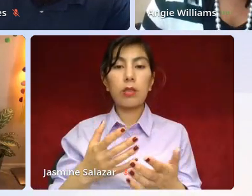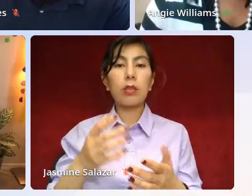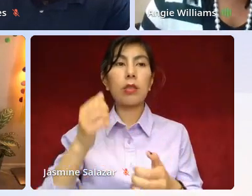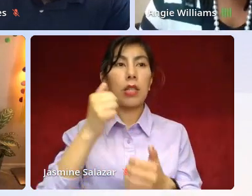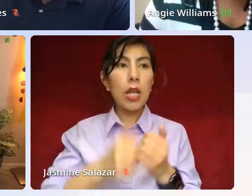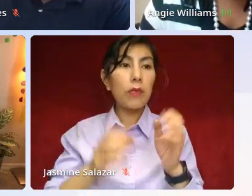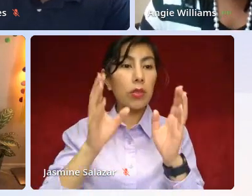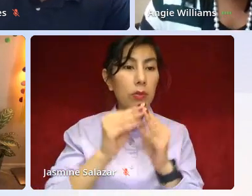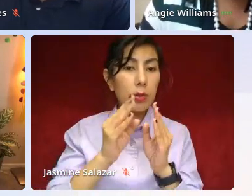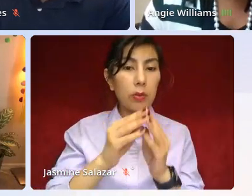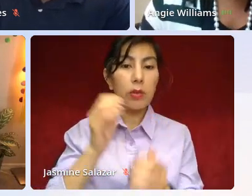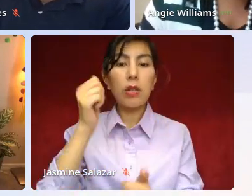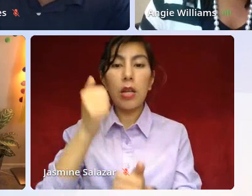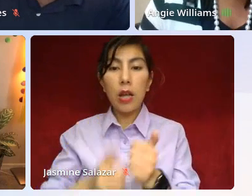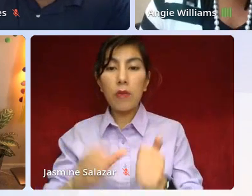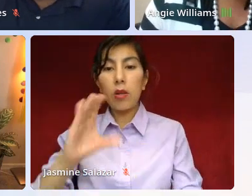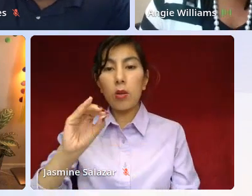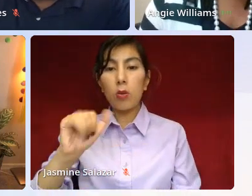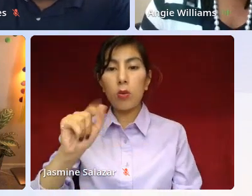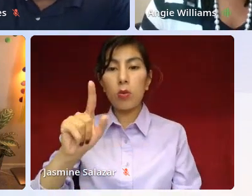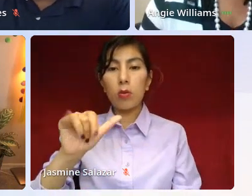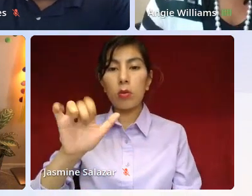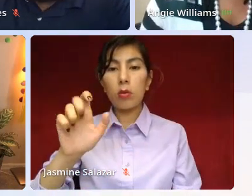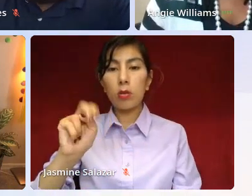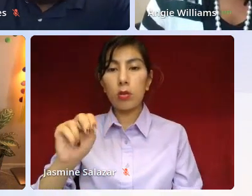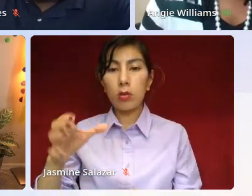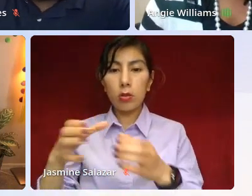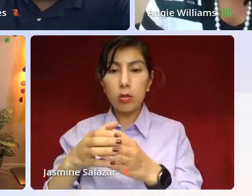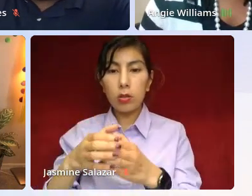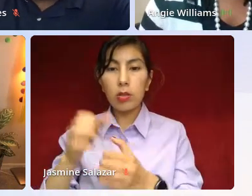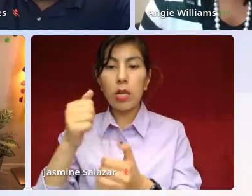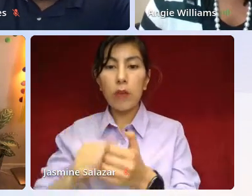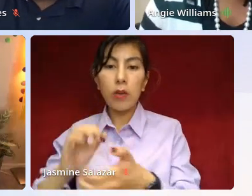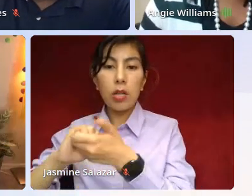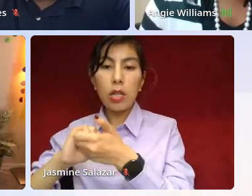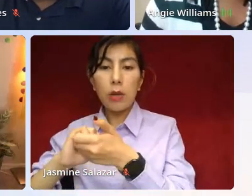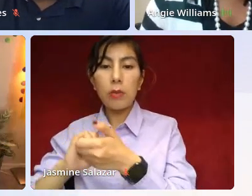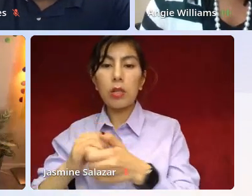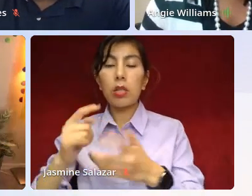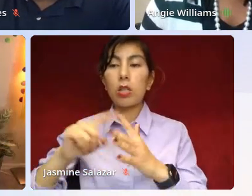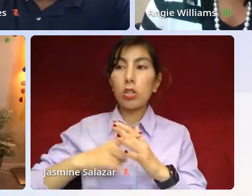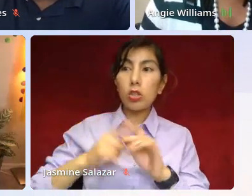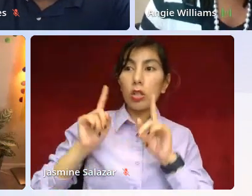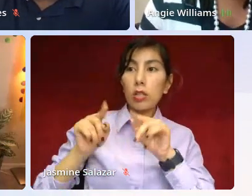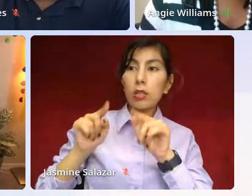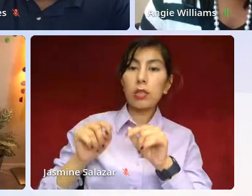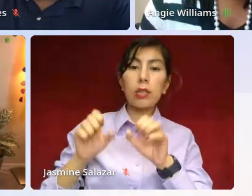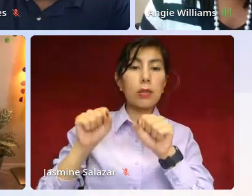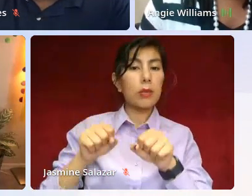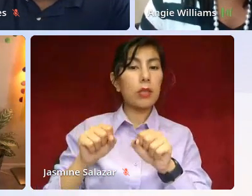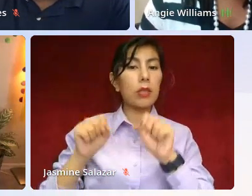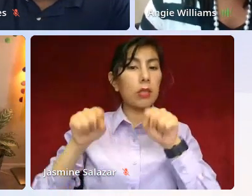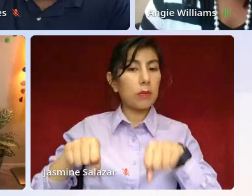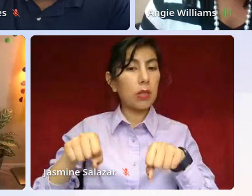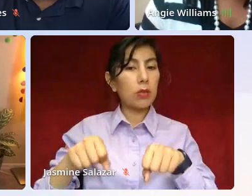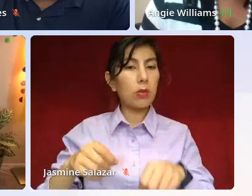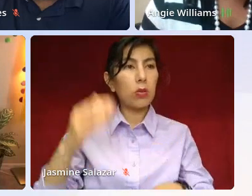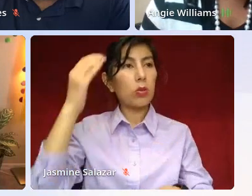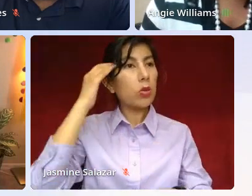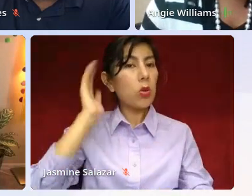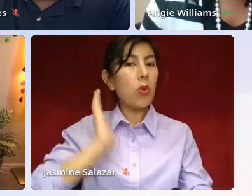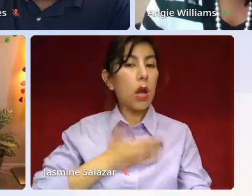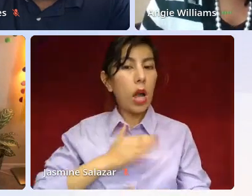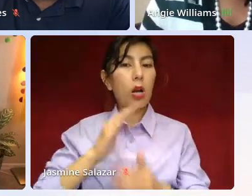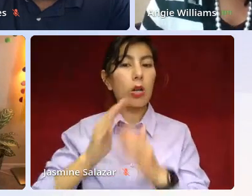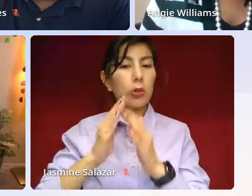every coalition, every collaborative, and start attending as many as possible just to get to know our community